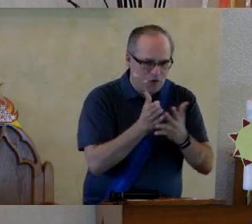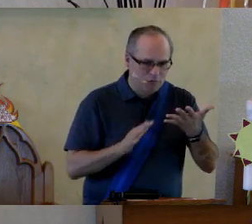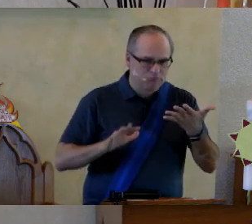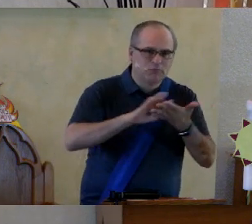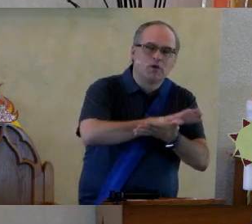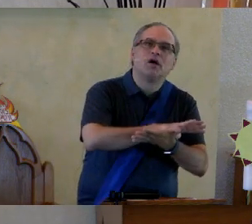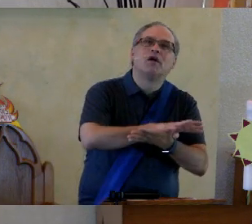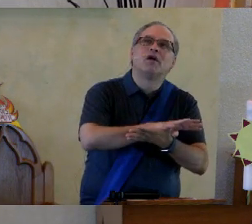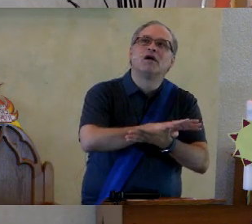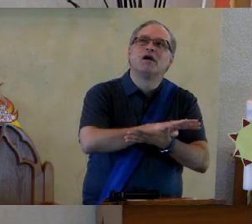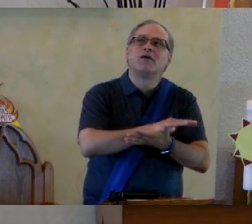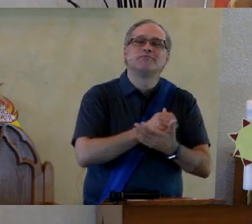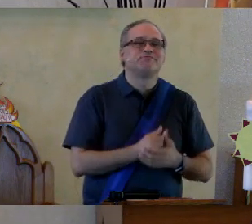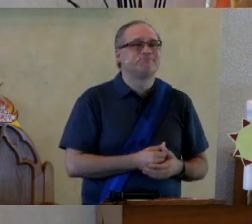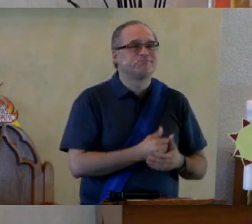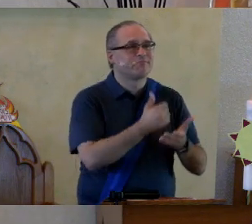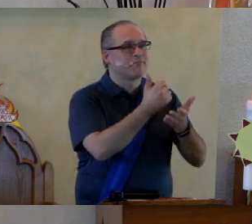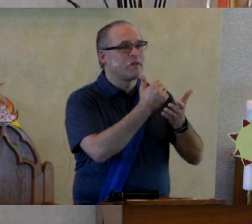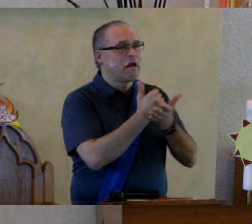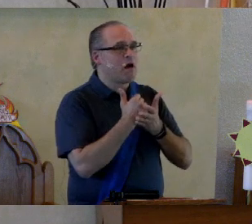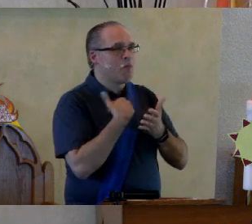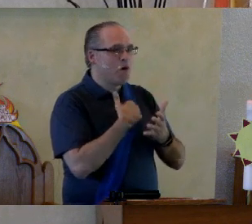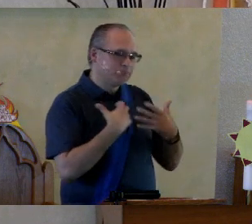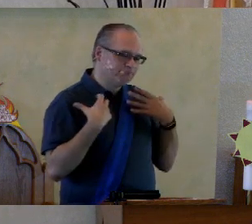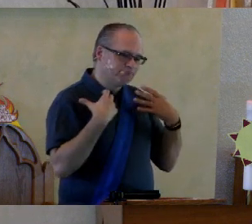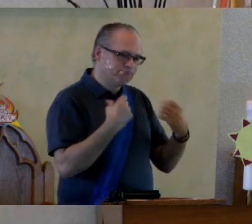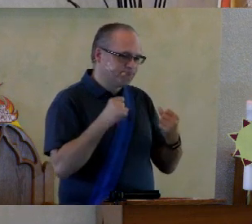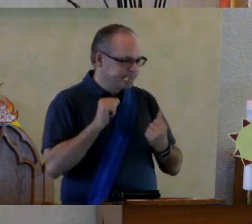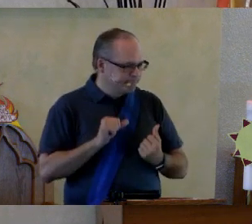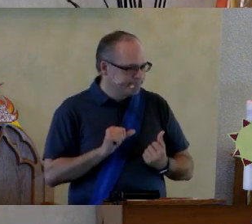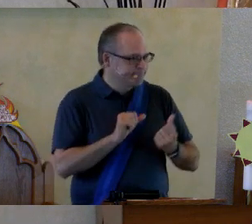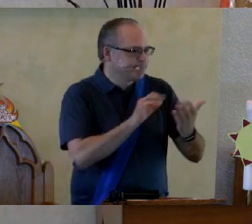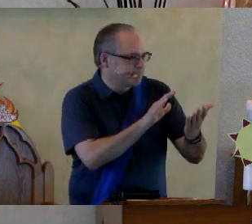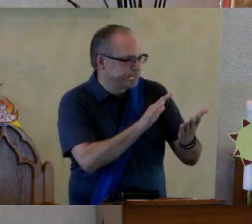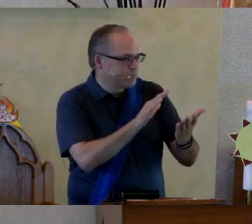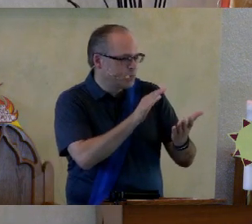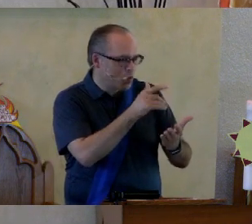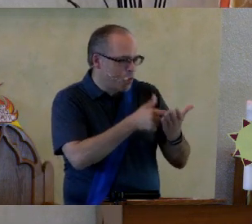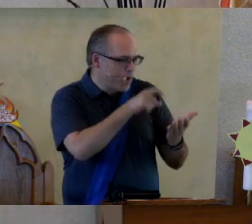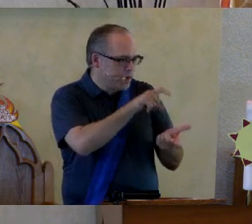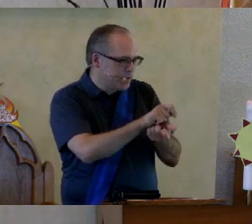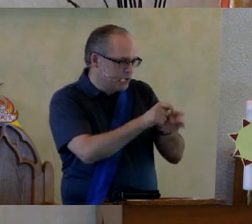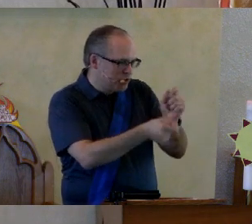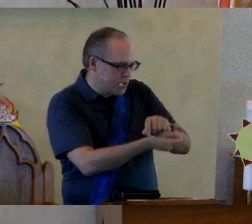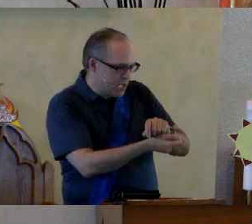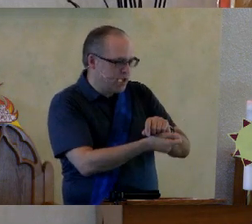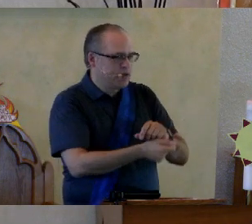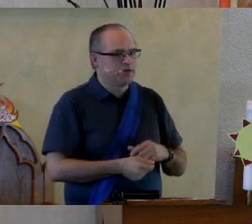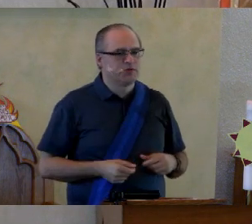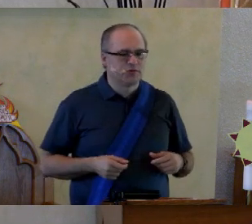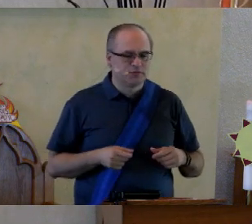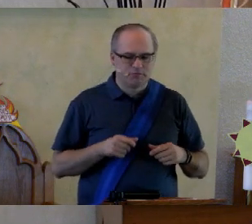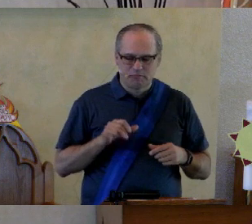Help us to face the things that we need to change as individuals,